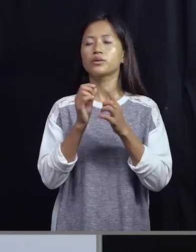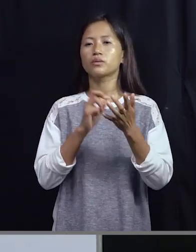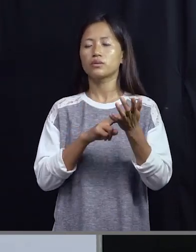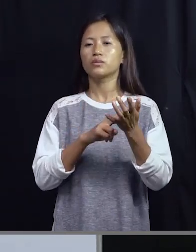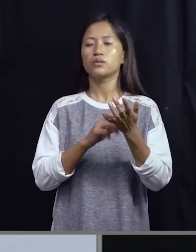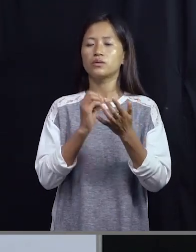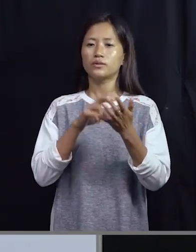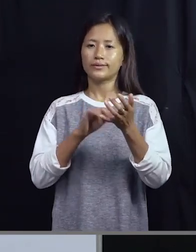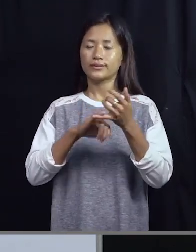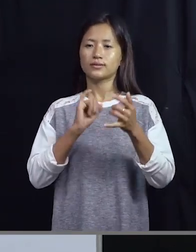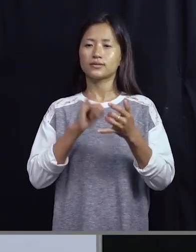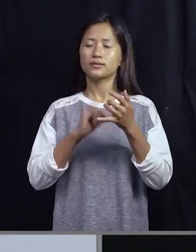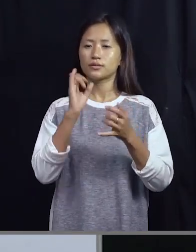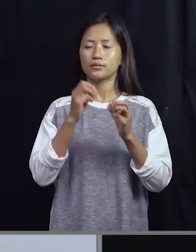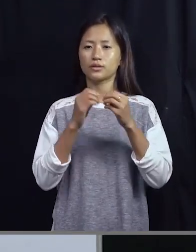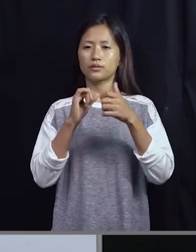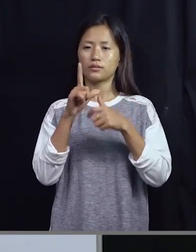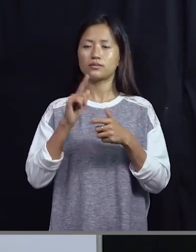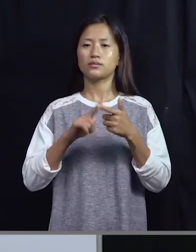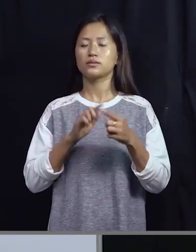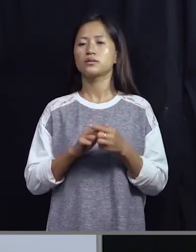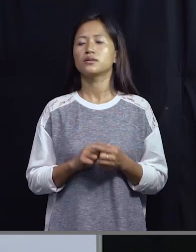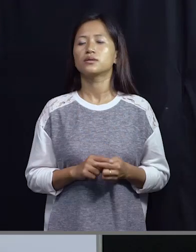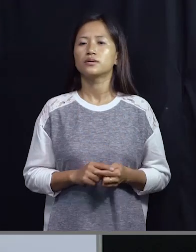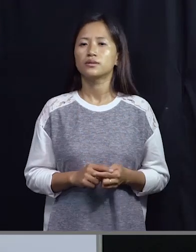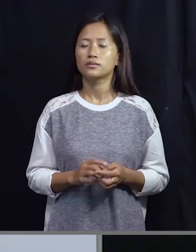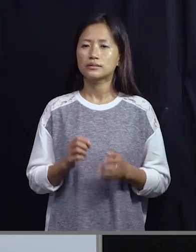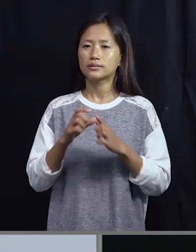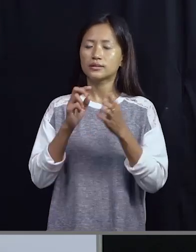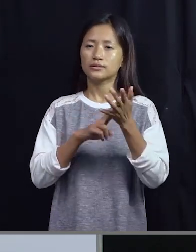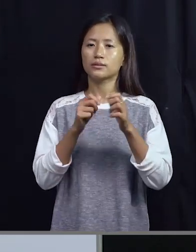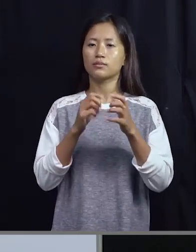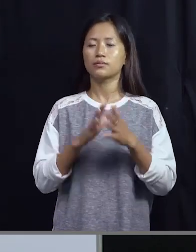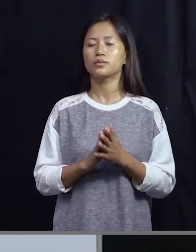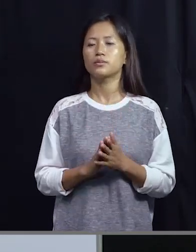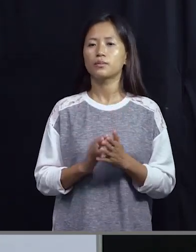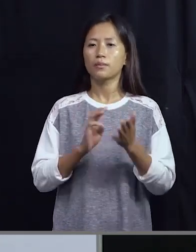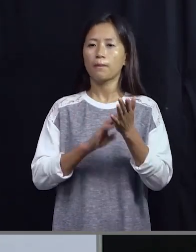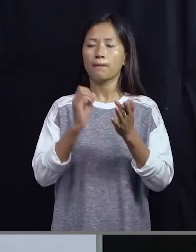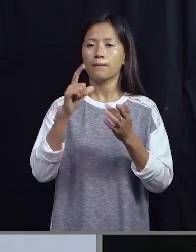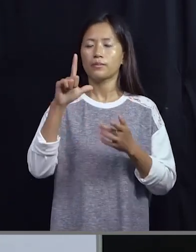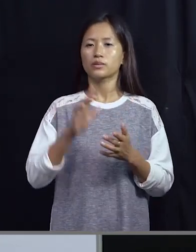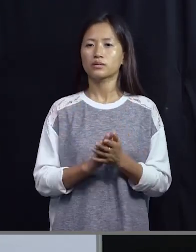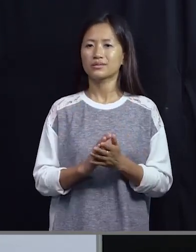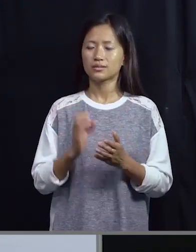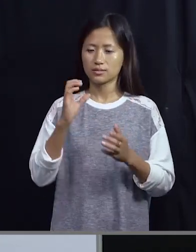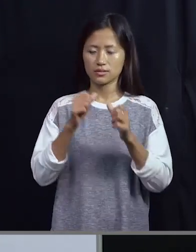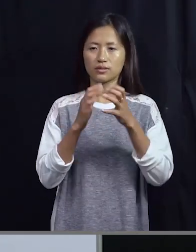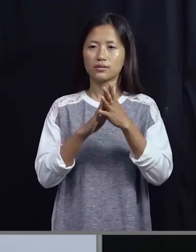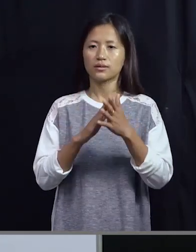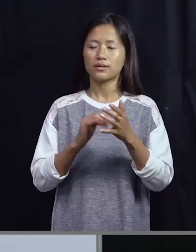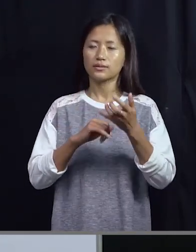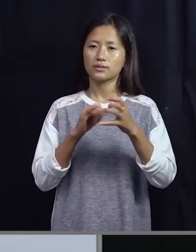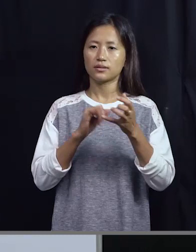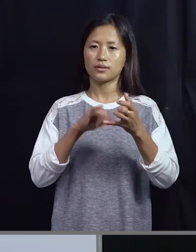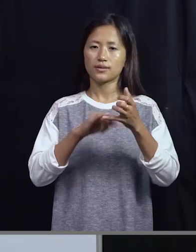bringing in the new new bases or synthesizing the DNA molecules, but it can catalyze or it can synthesize the